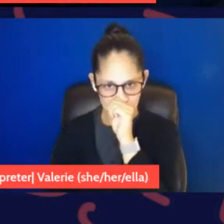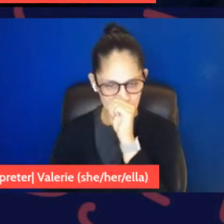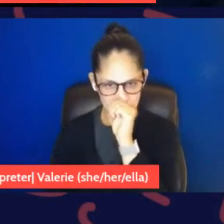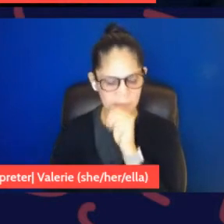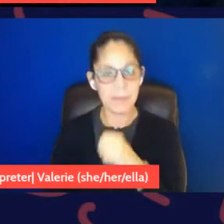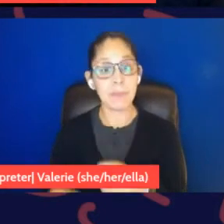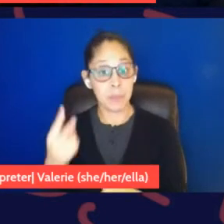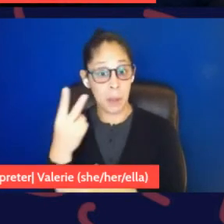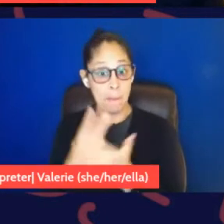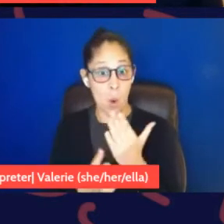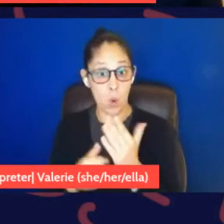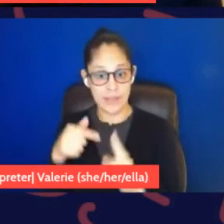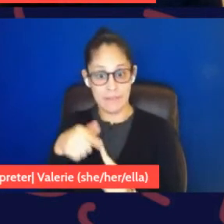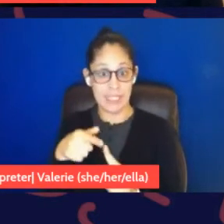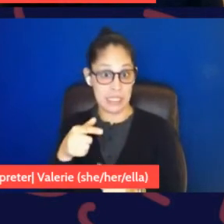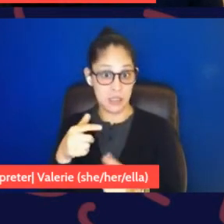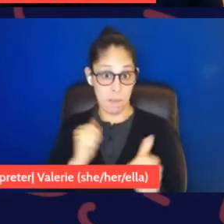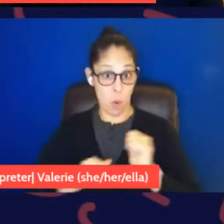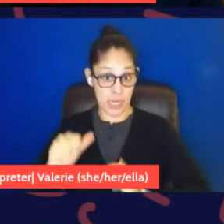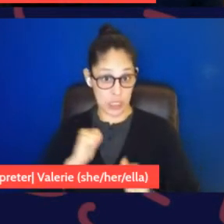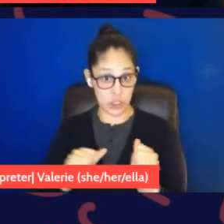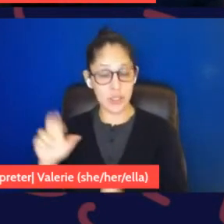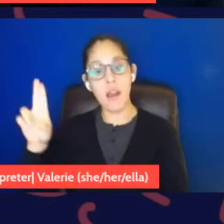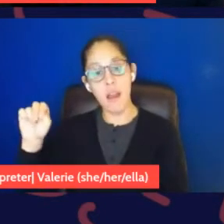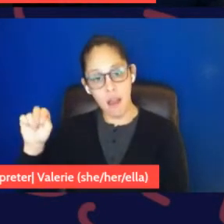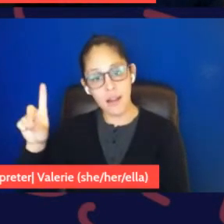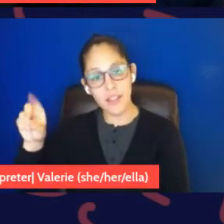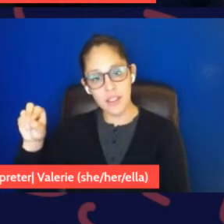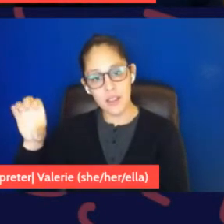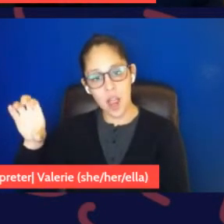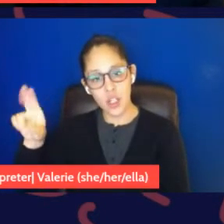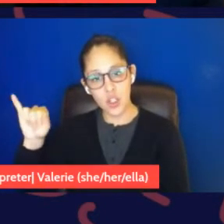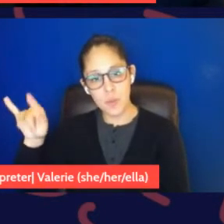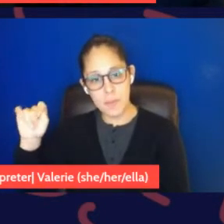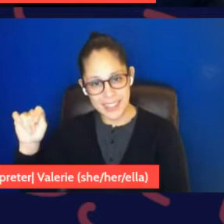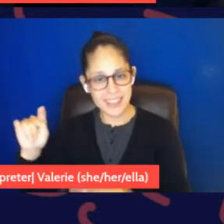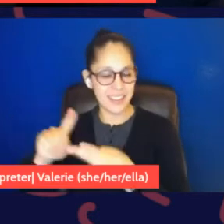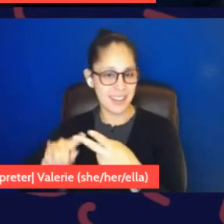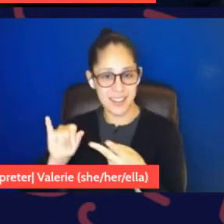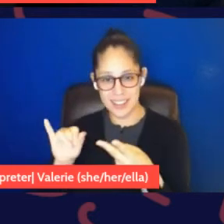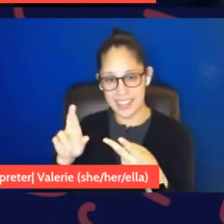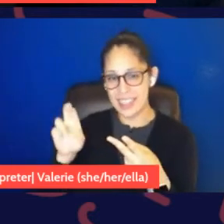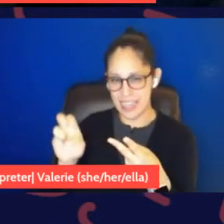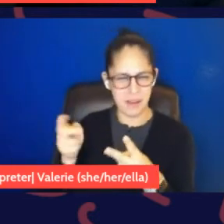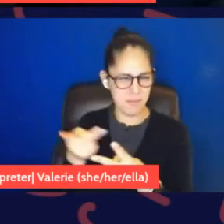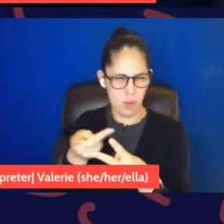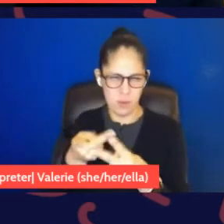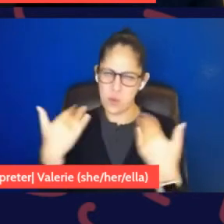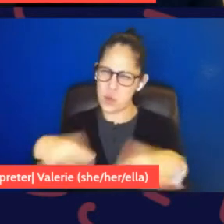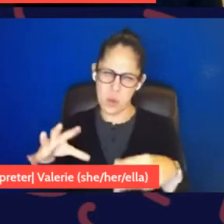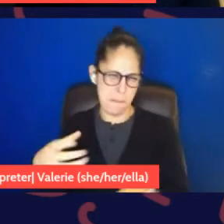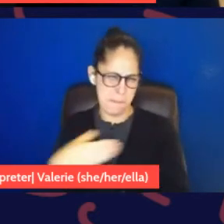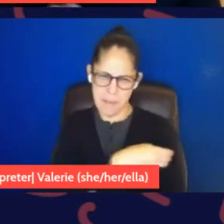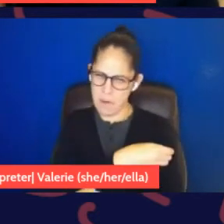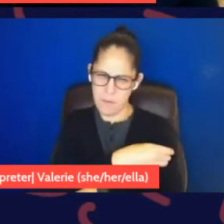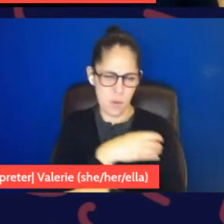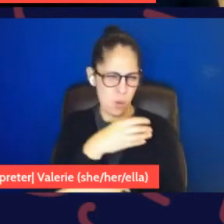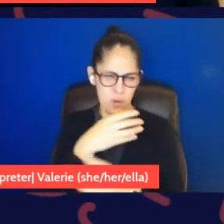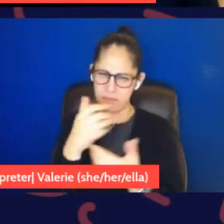Well, both of these productions, Undocumented and We Have You Day, are just really beautiful, powerful pieces.